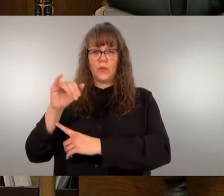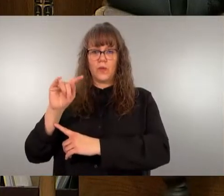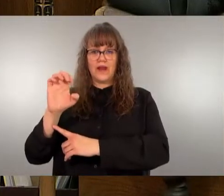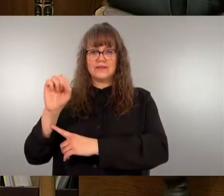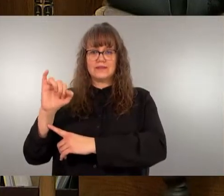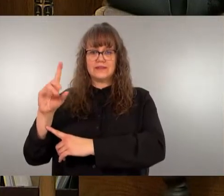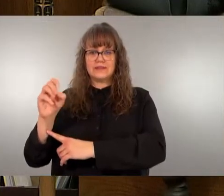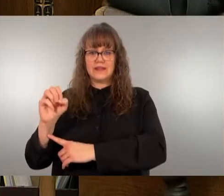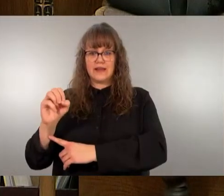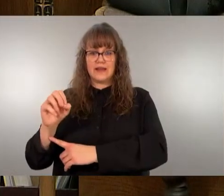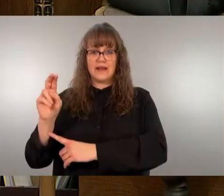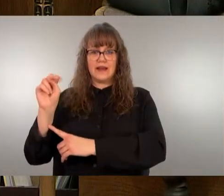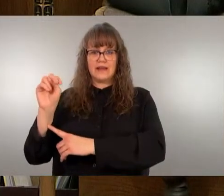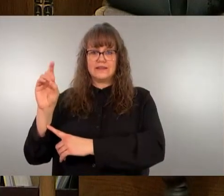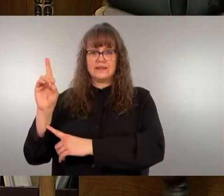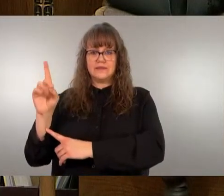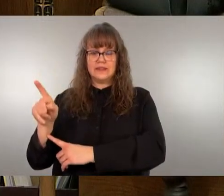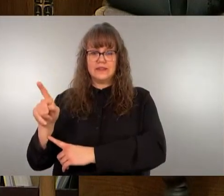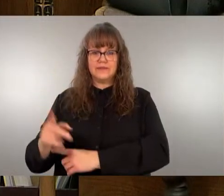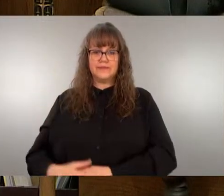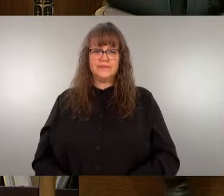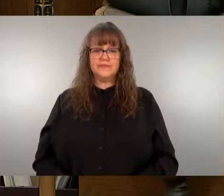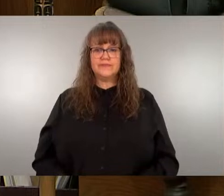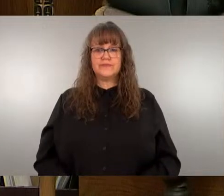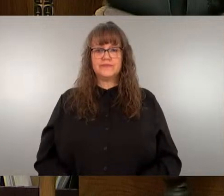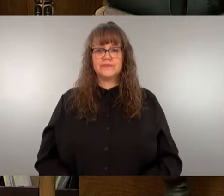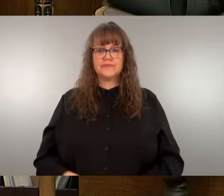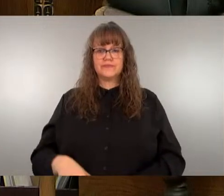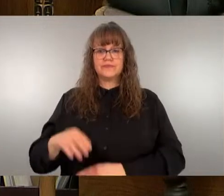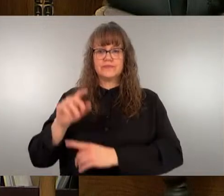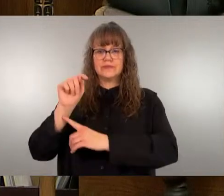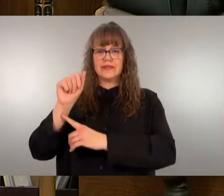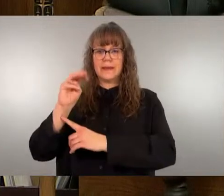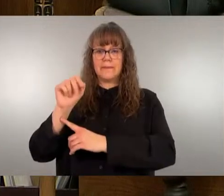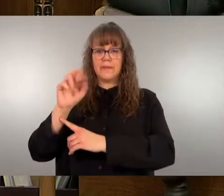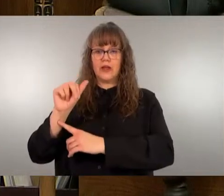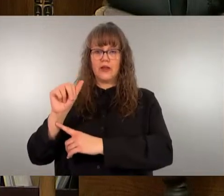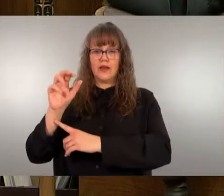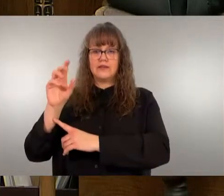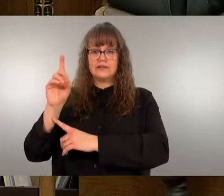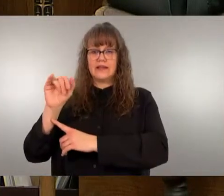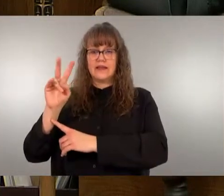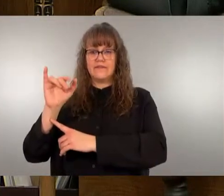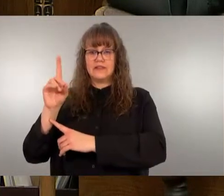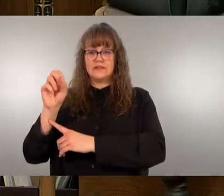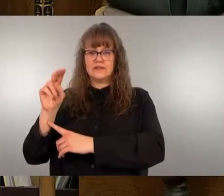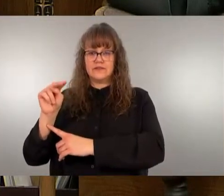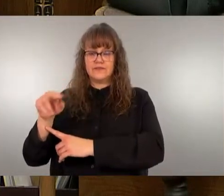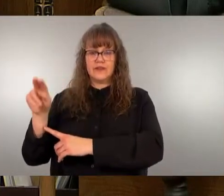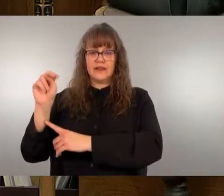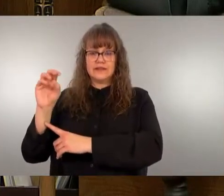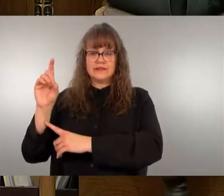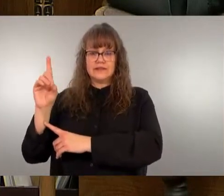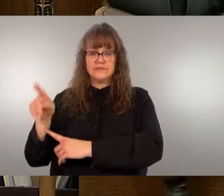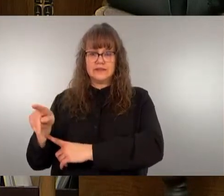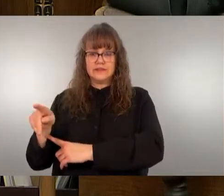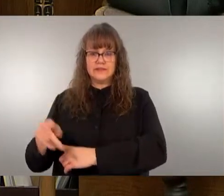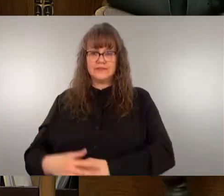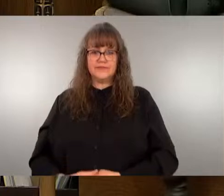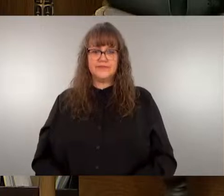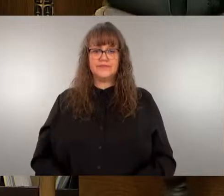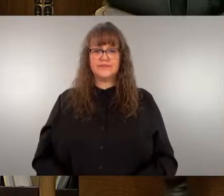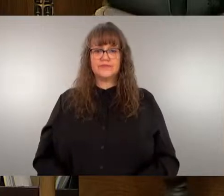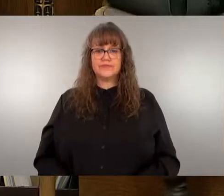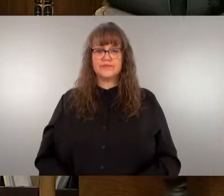North Coast Haida Gwaii, Tamara Davidson, BC NDP. North Coast, Anna Kindy.